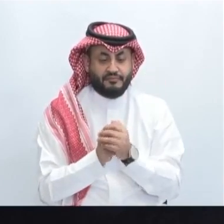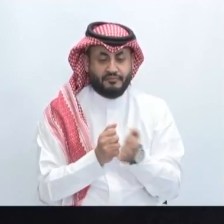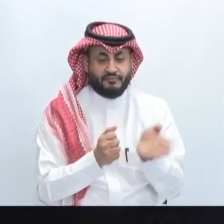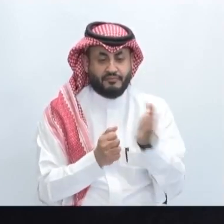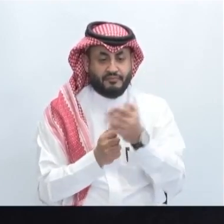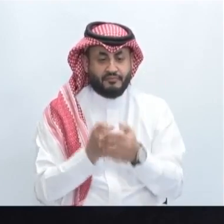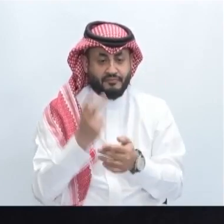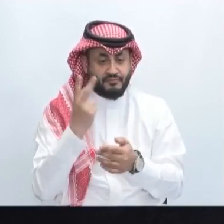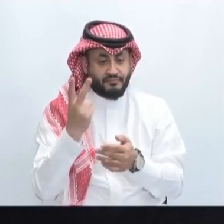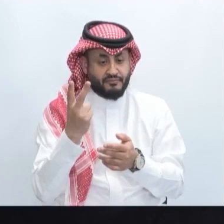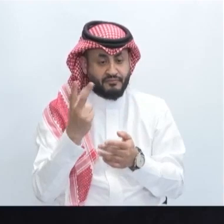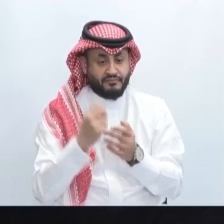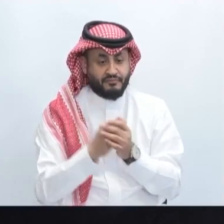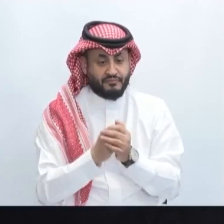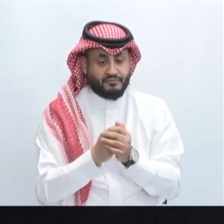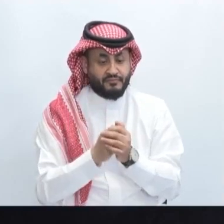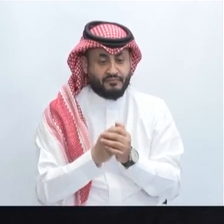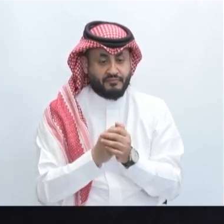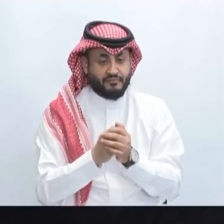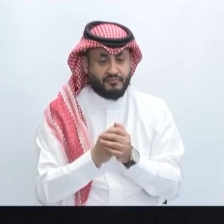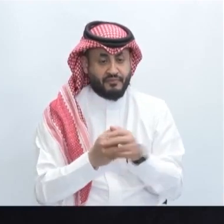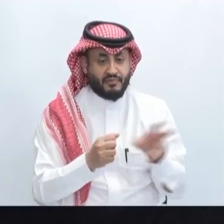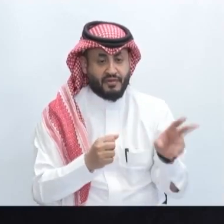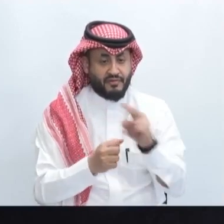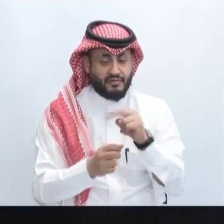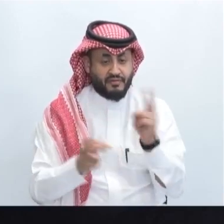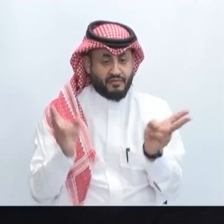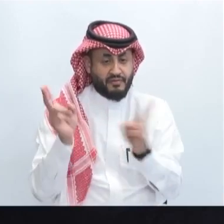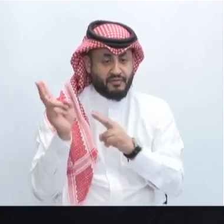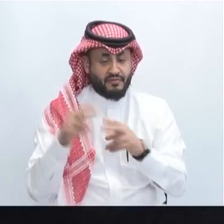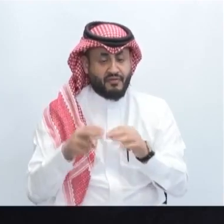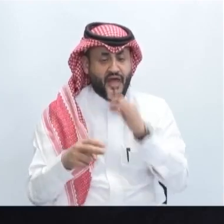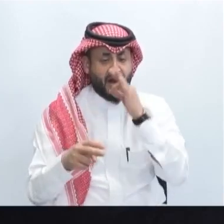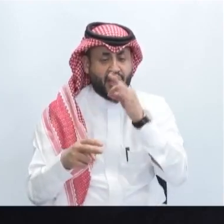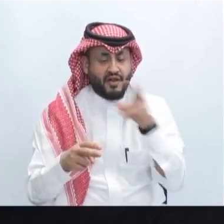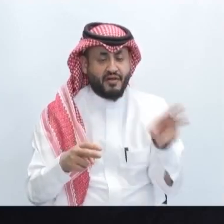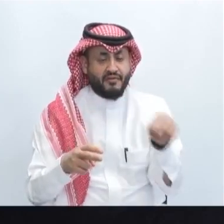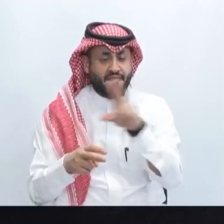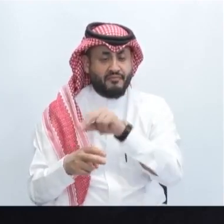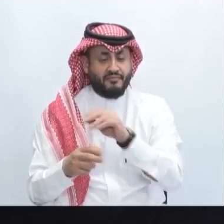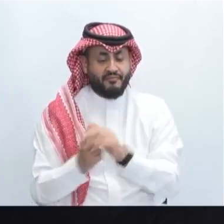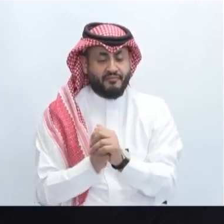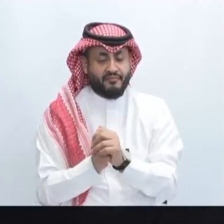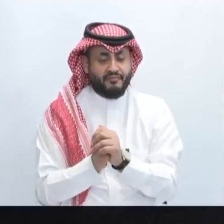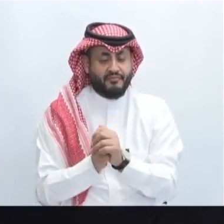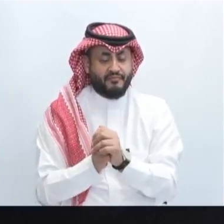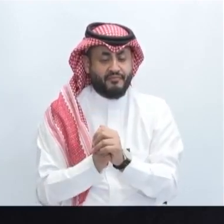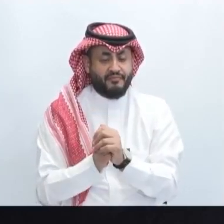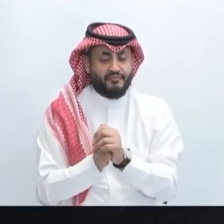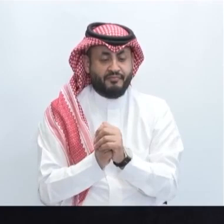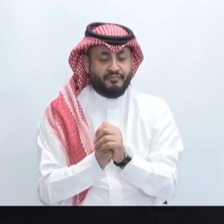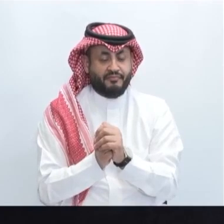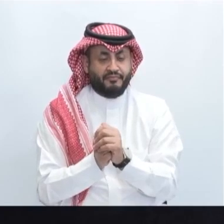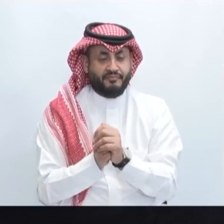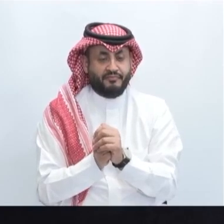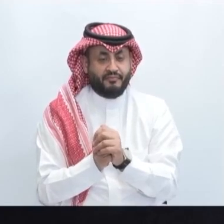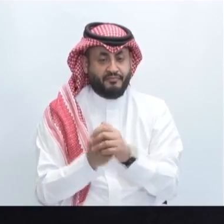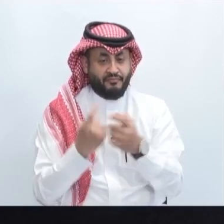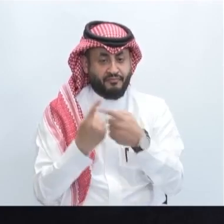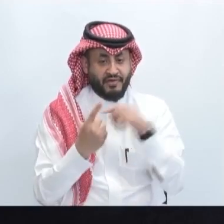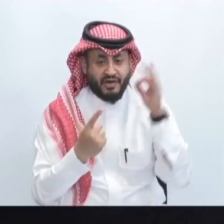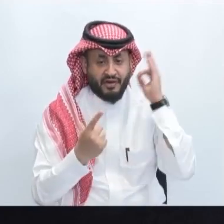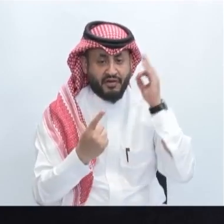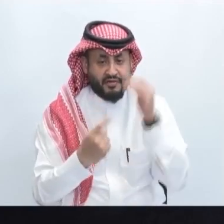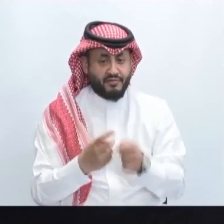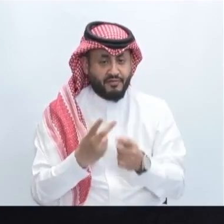we listen, I want you to practice to repeat what they were saying.